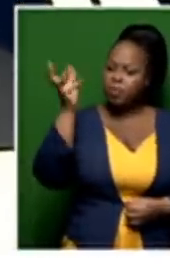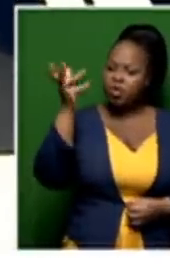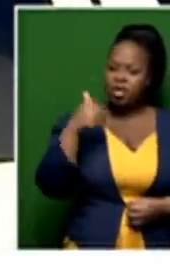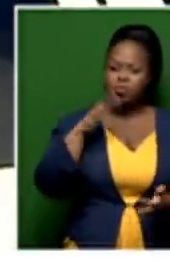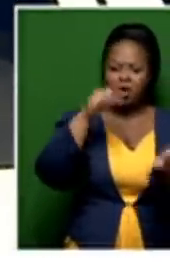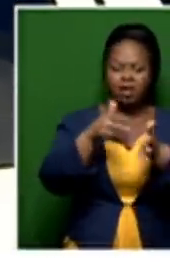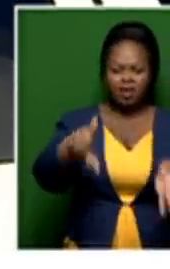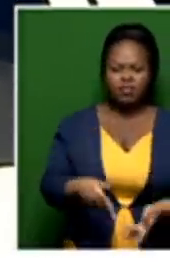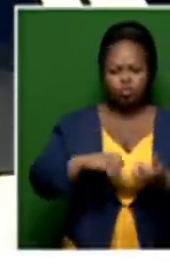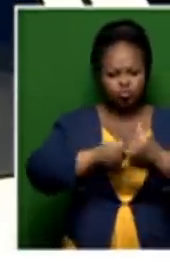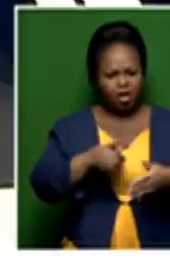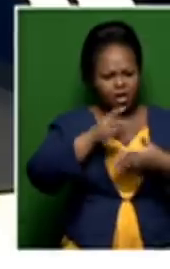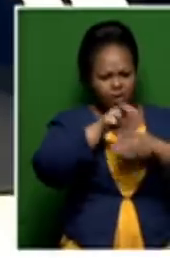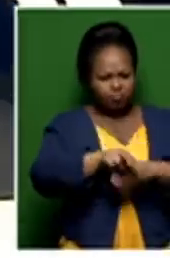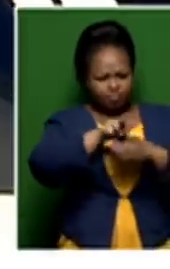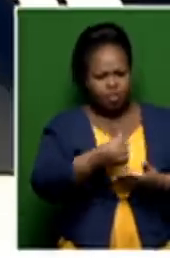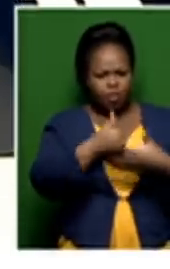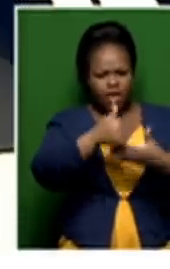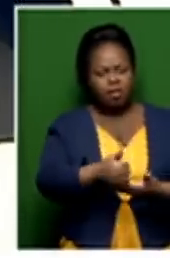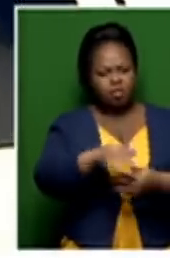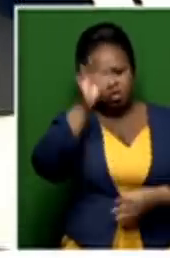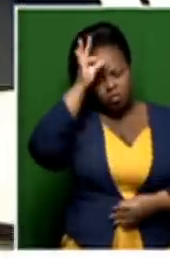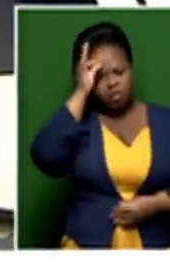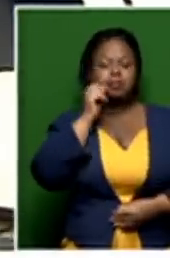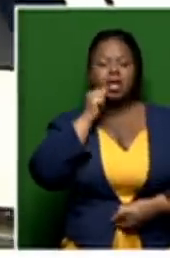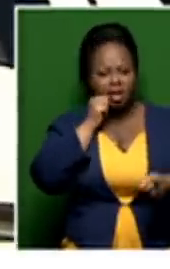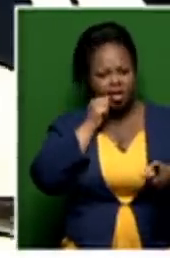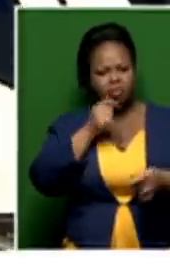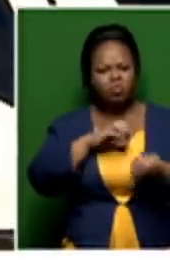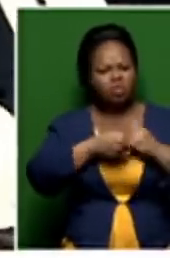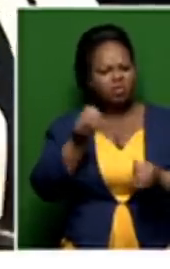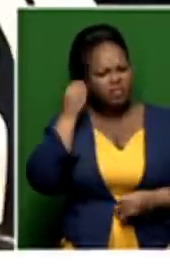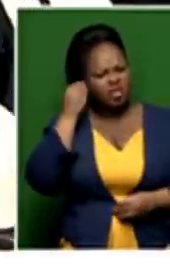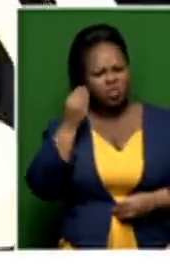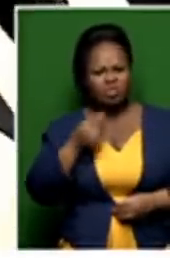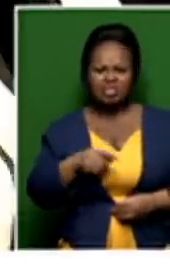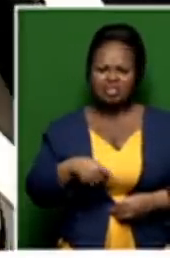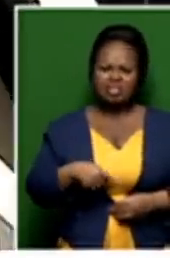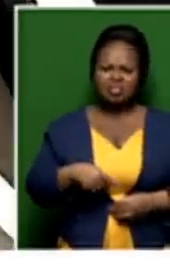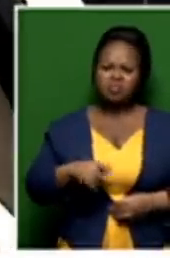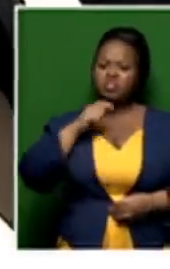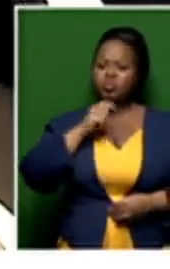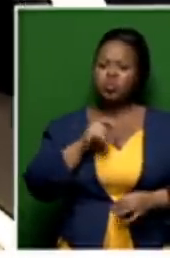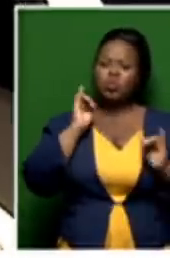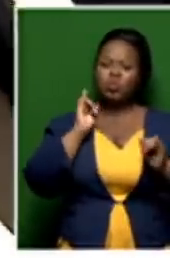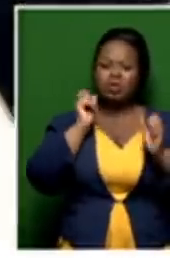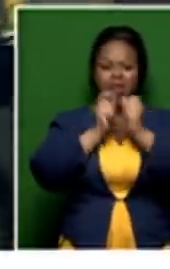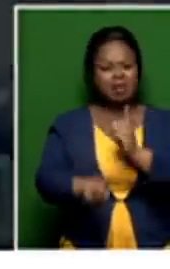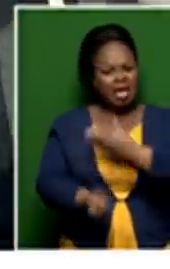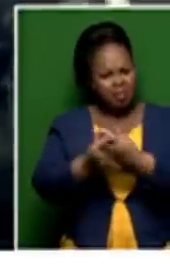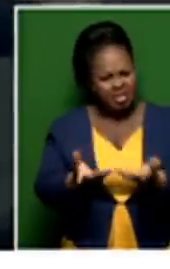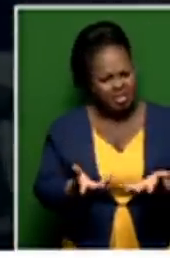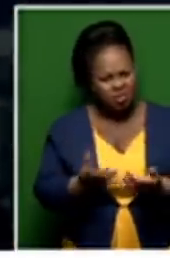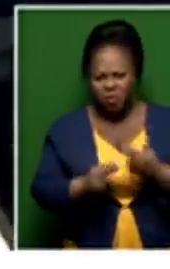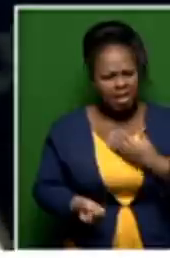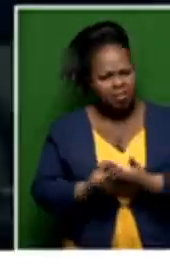brought in to try and assist this police officer. I'll try to find out exactly what the extent of his injuries are at this